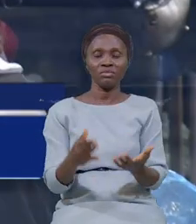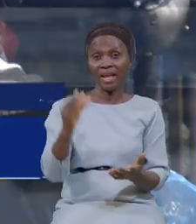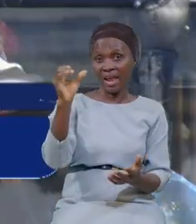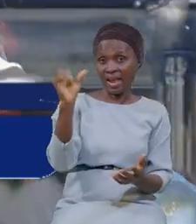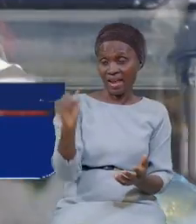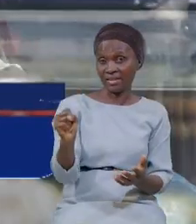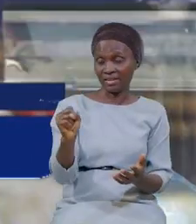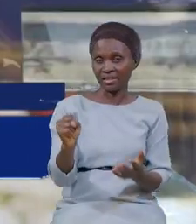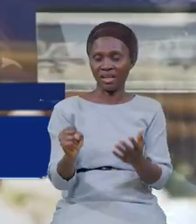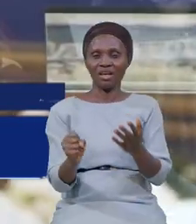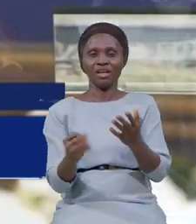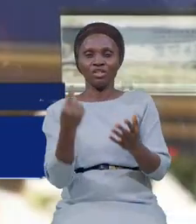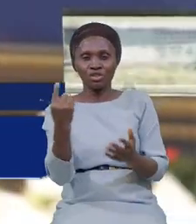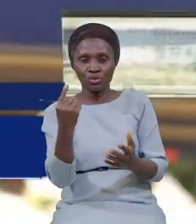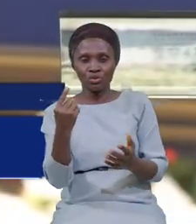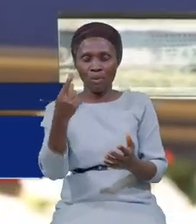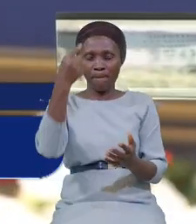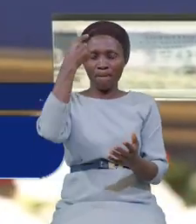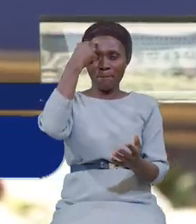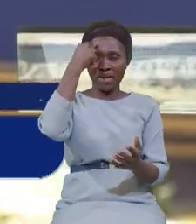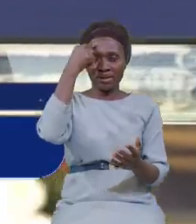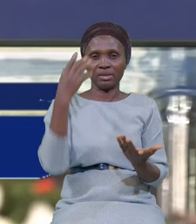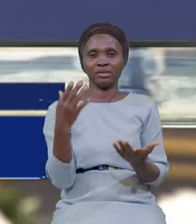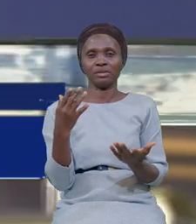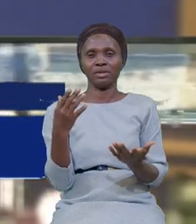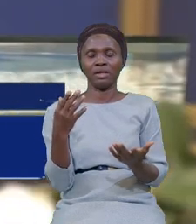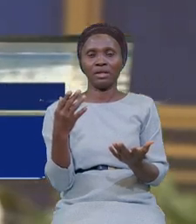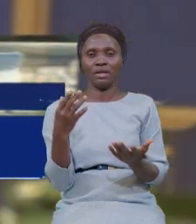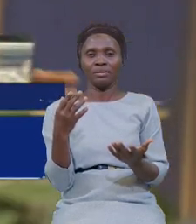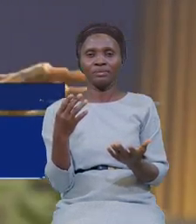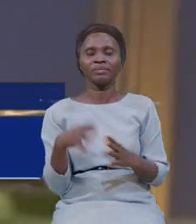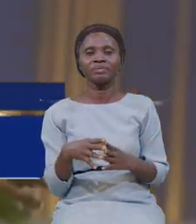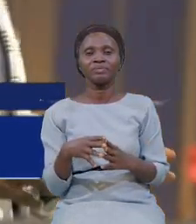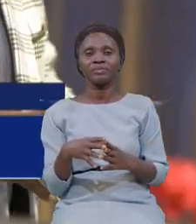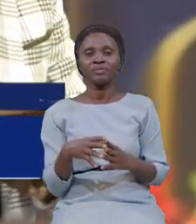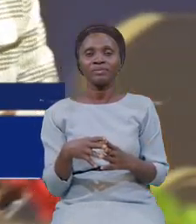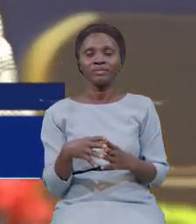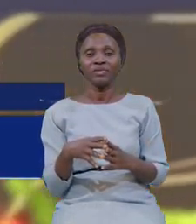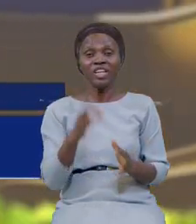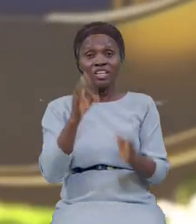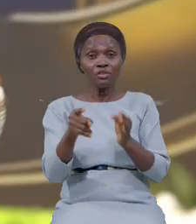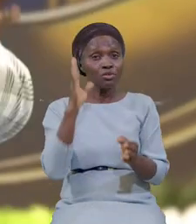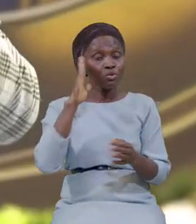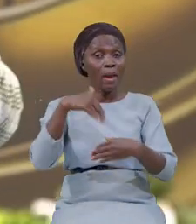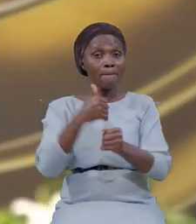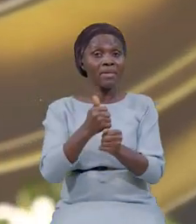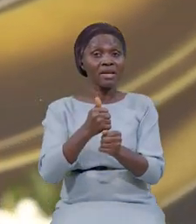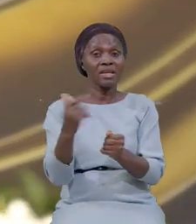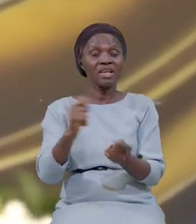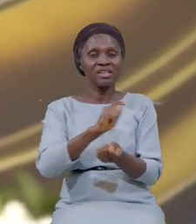single-minded shield. You know, if you're going to make a change, the first thing about you is